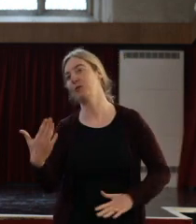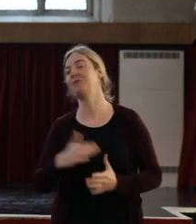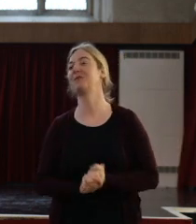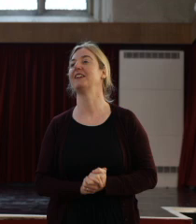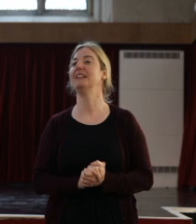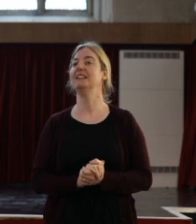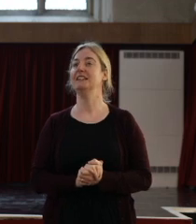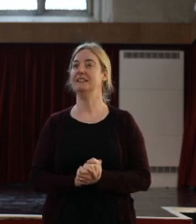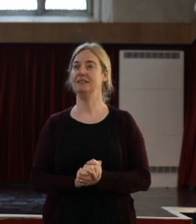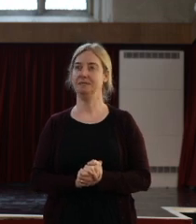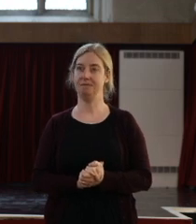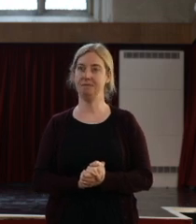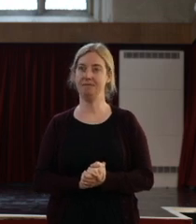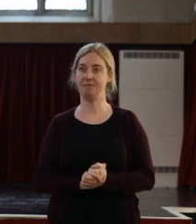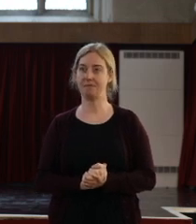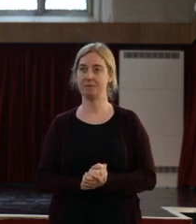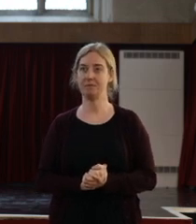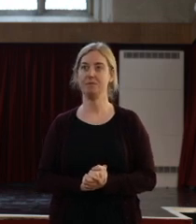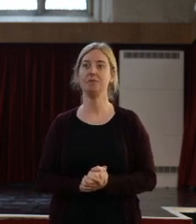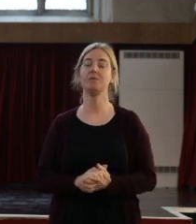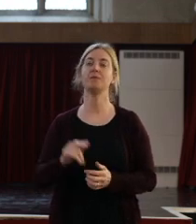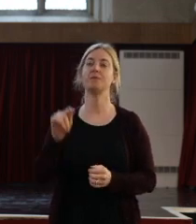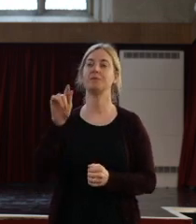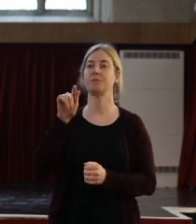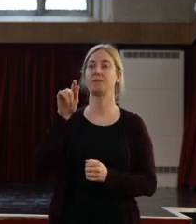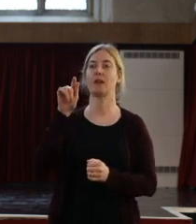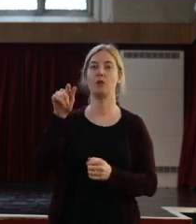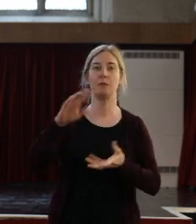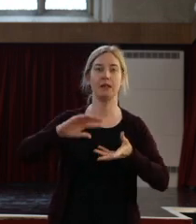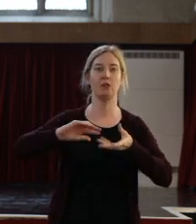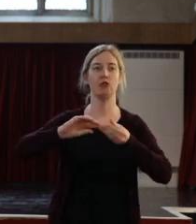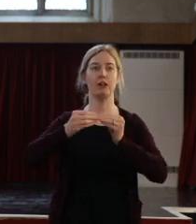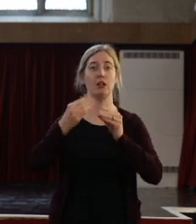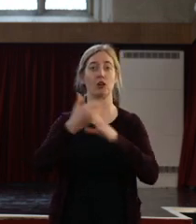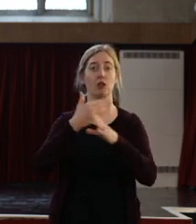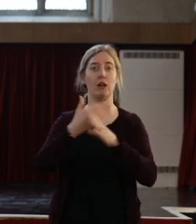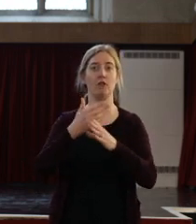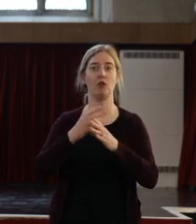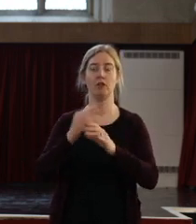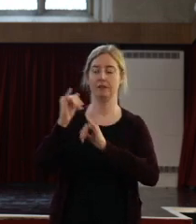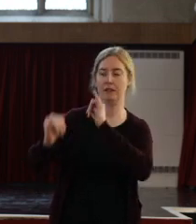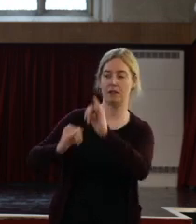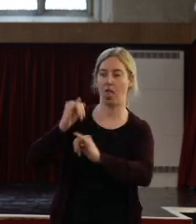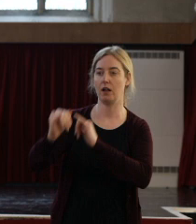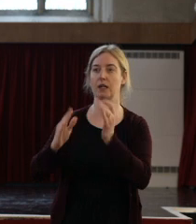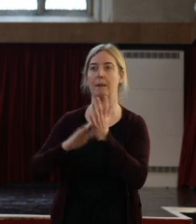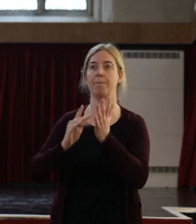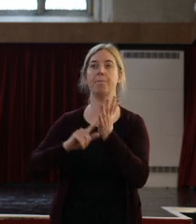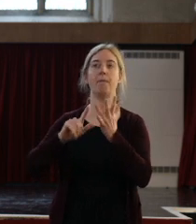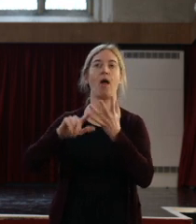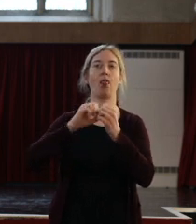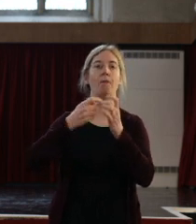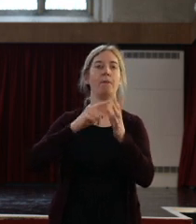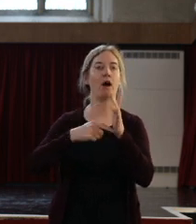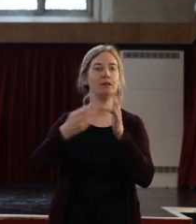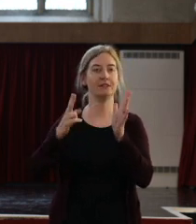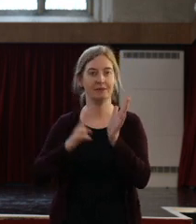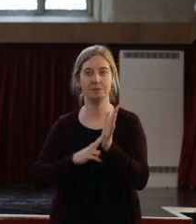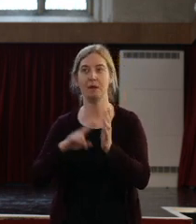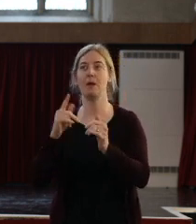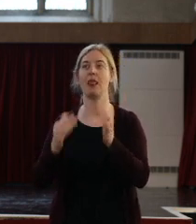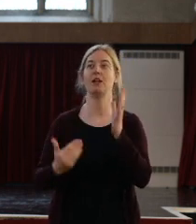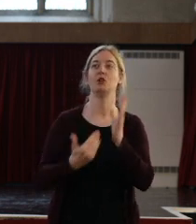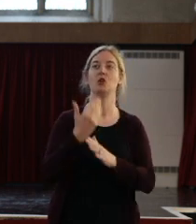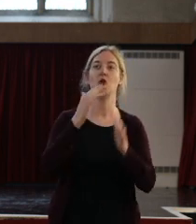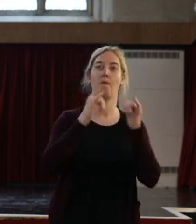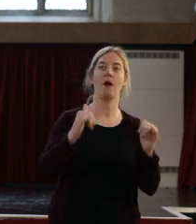Hi, Karl. You've made a career out of insulting people from Mulbarton and Newmarket Road. Yeah. But I just wonder how being a comedy writer has